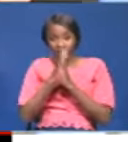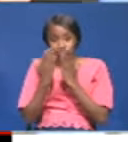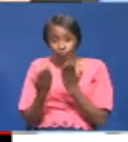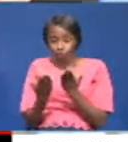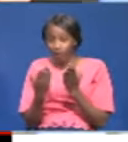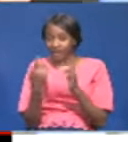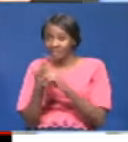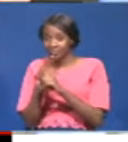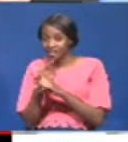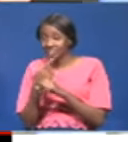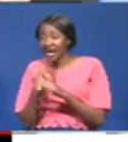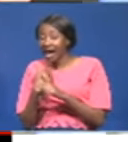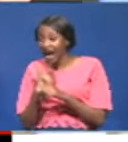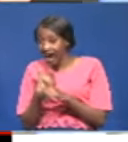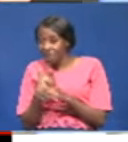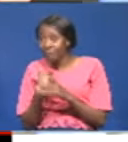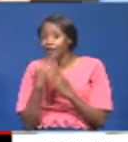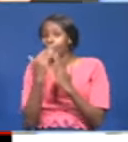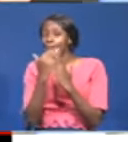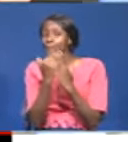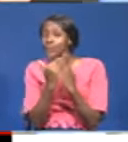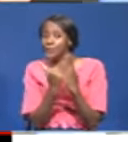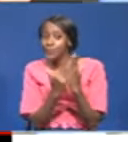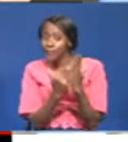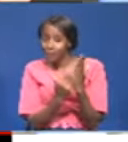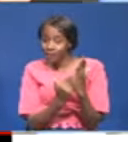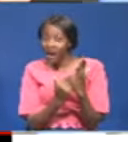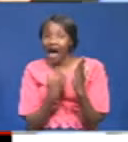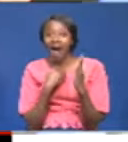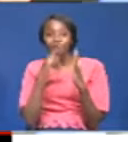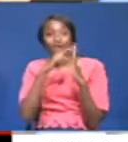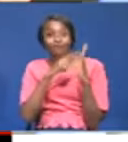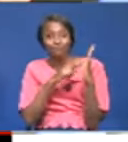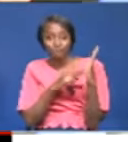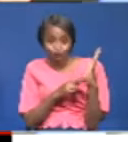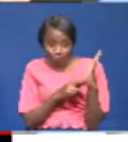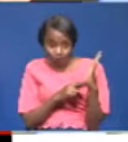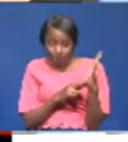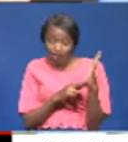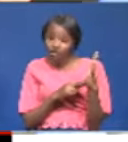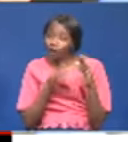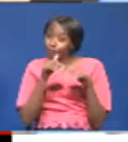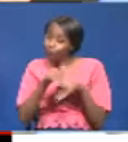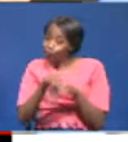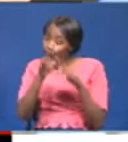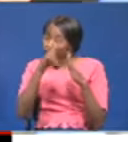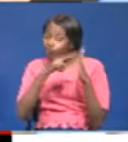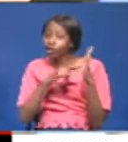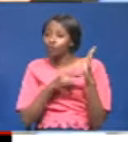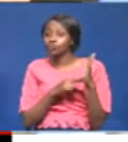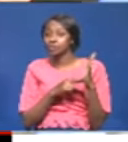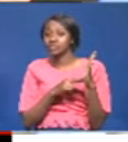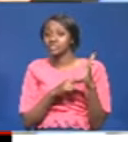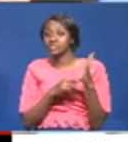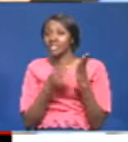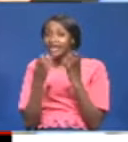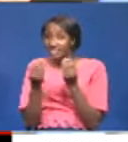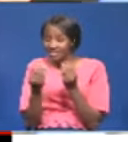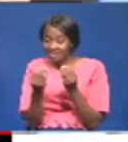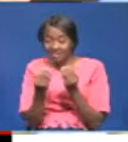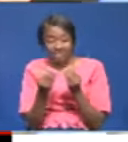Forget about just even their own guidelines. So we're saying, listen, just follow your guidelines. Just do it. It will make it easy. It will make it easy